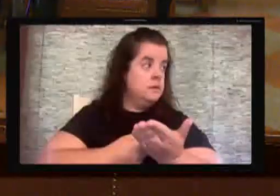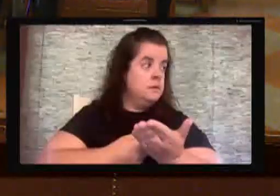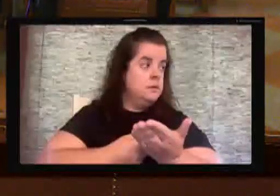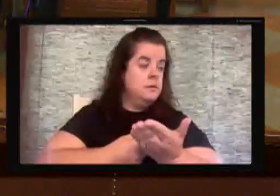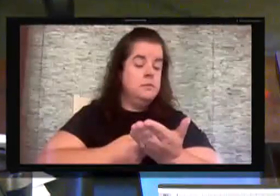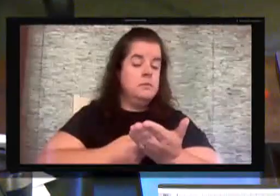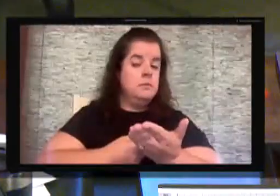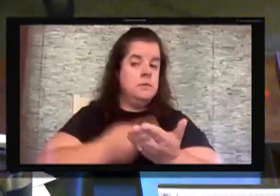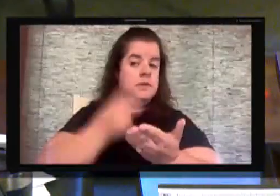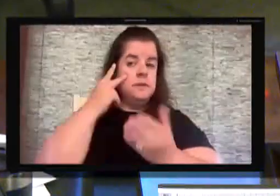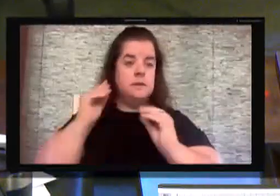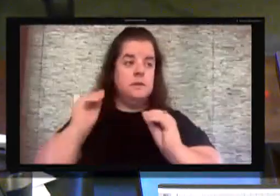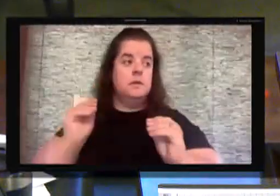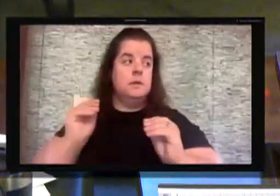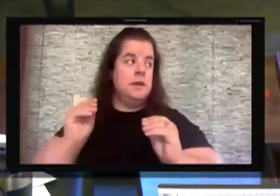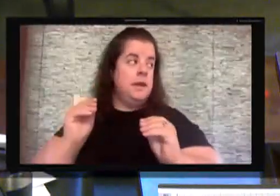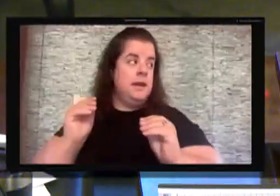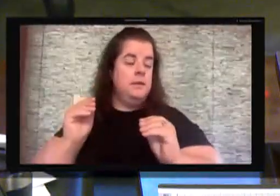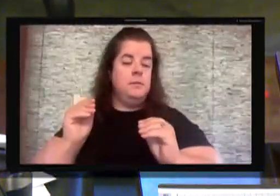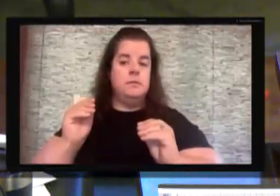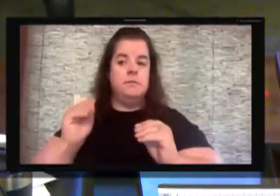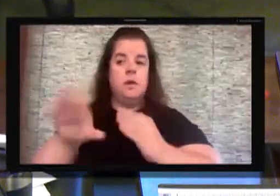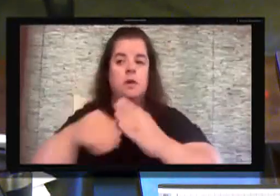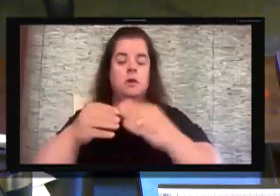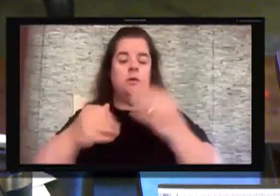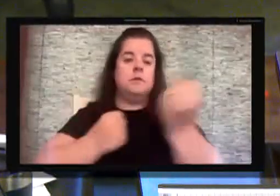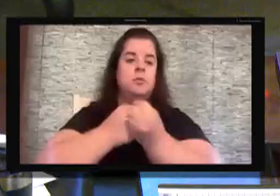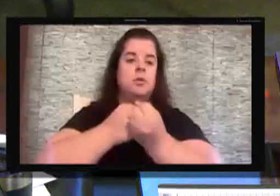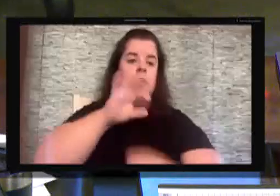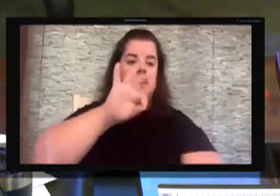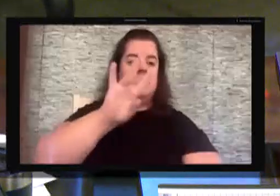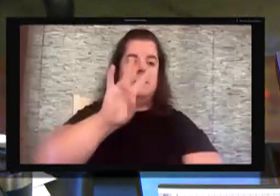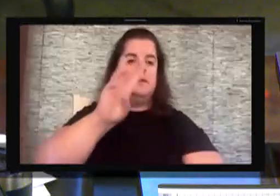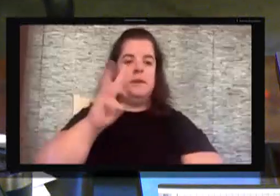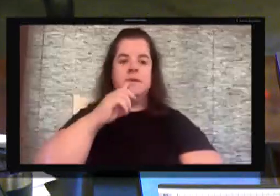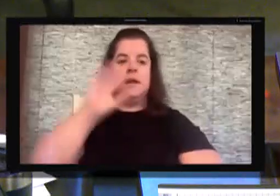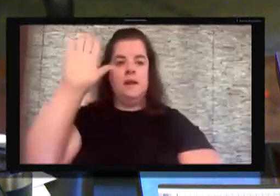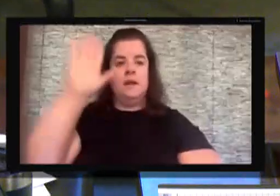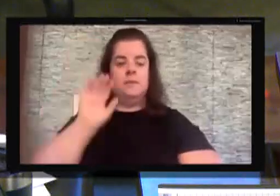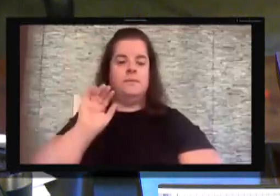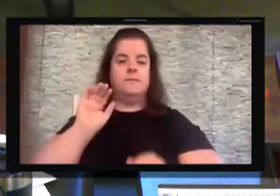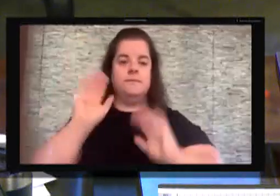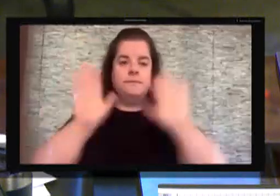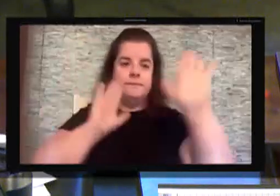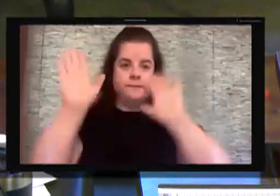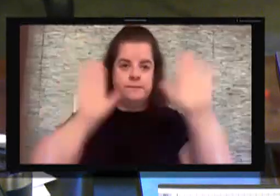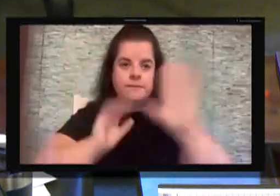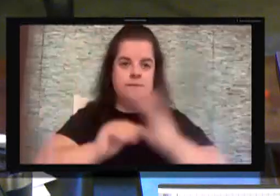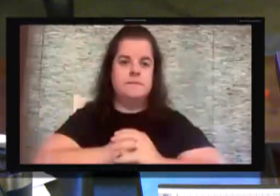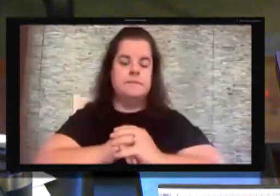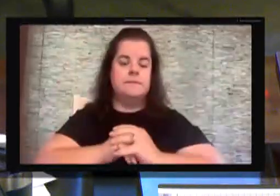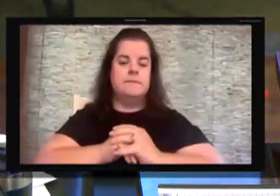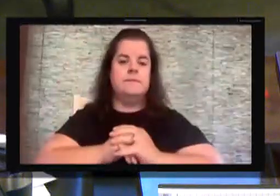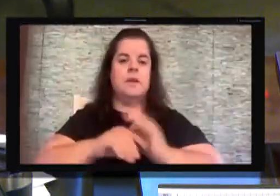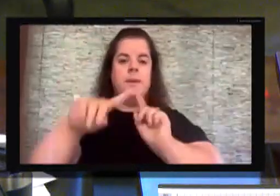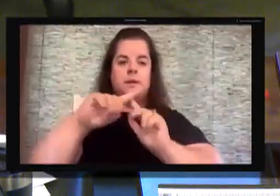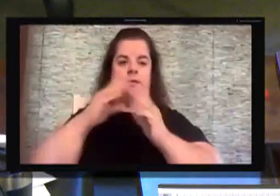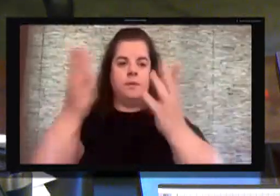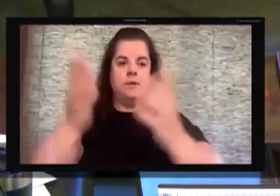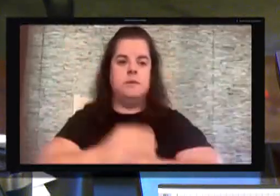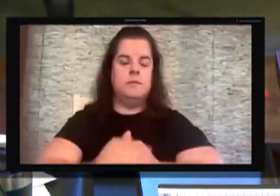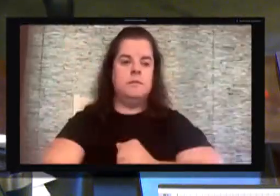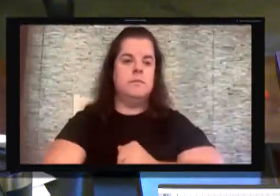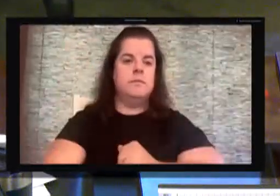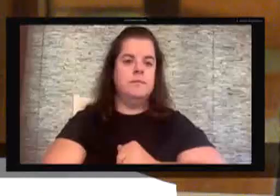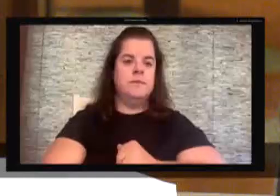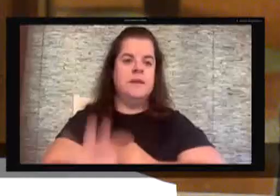Seeing none, all those in favor of Bill 976, please indicate by saying aye. Aye. Aye. Affirmative recommendation, Bill